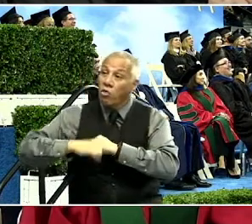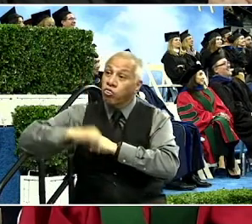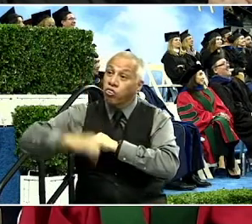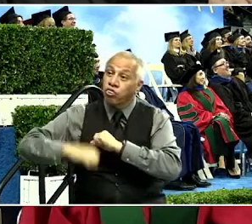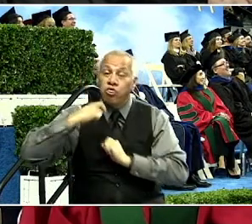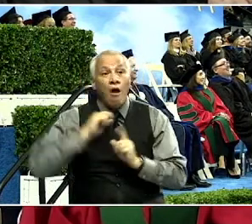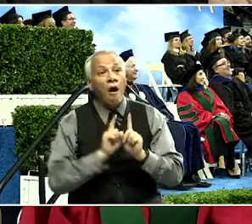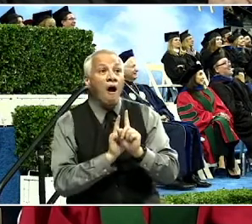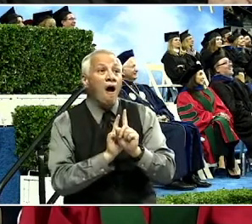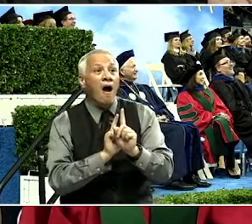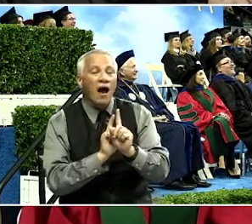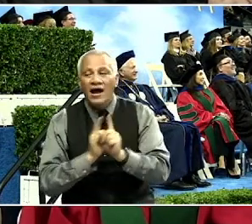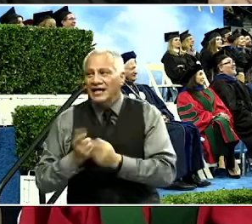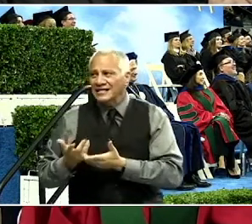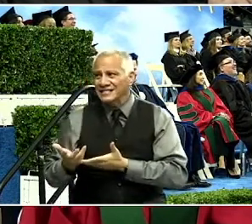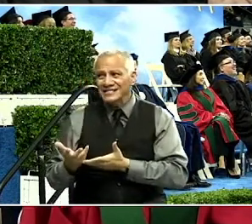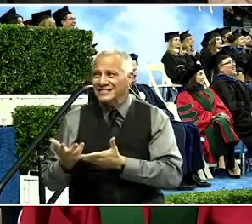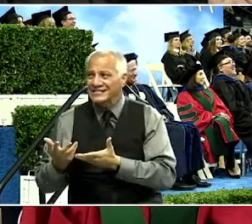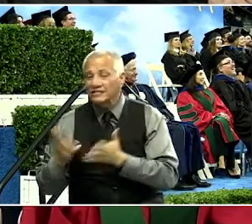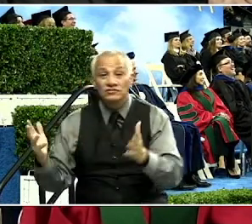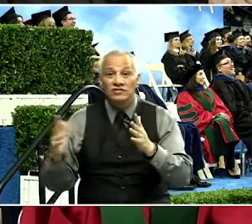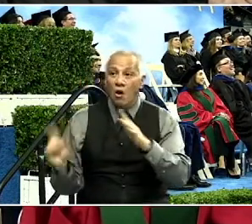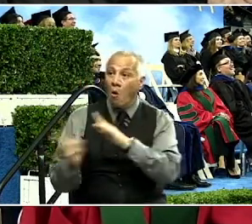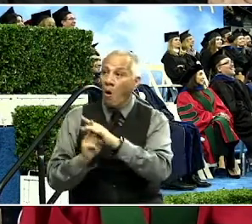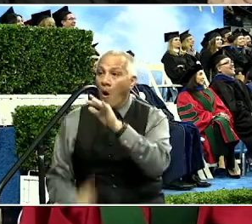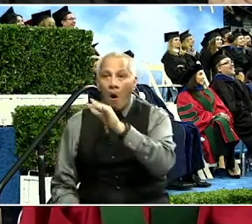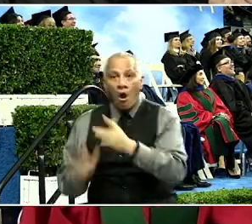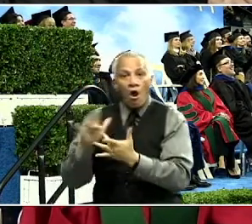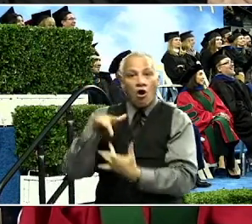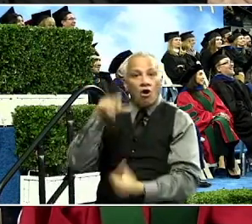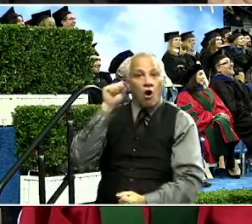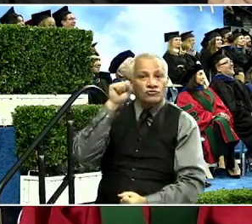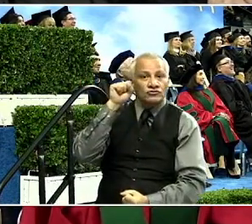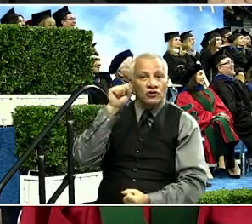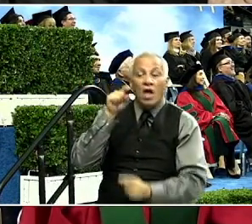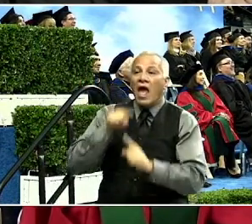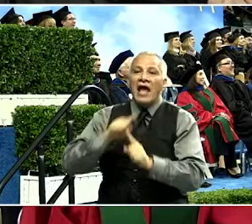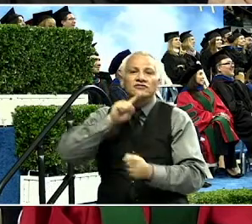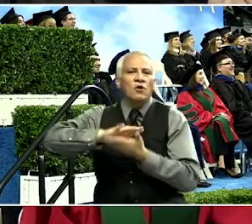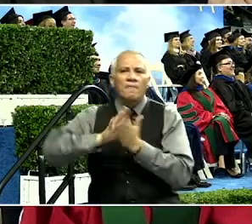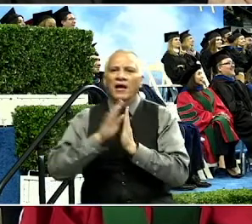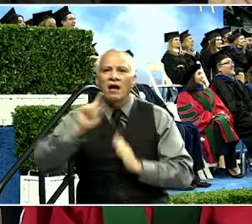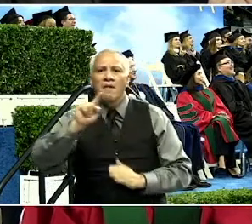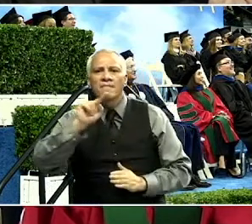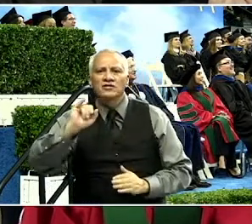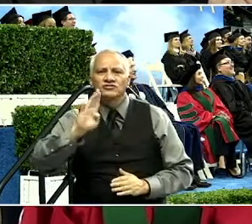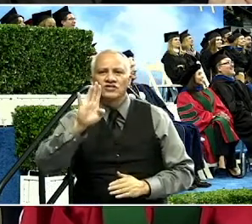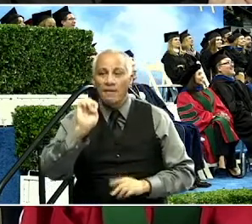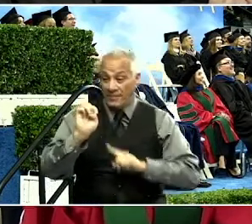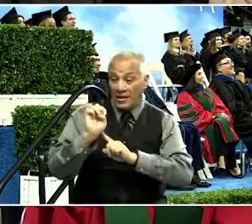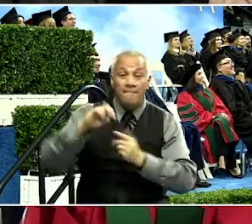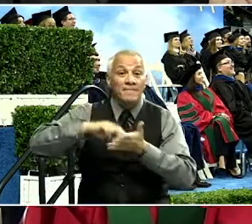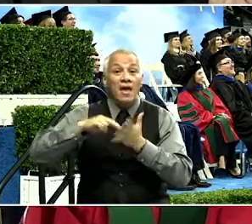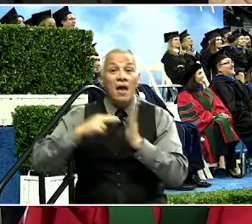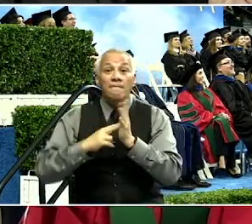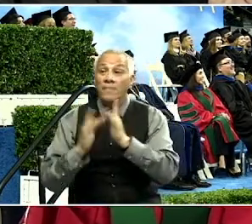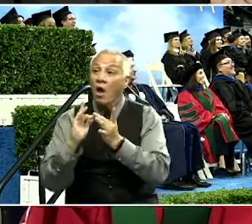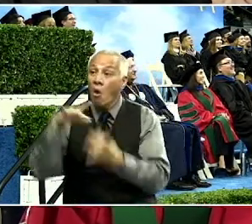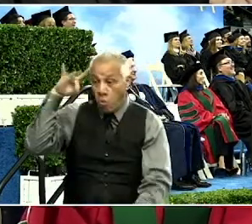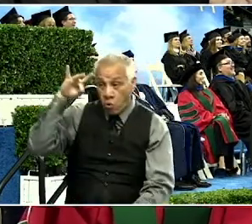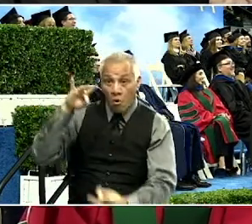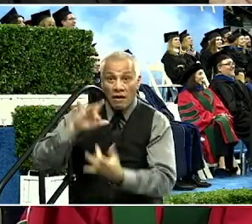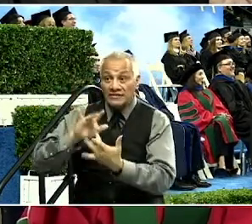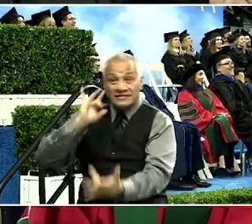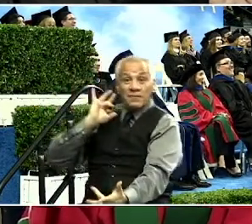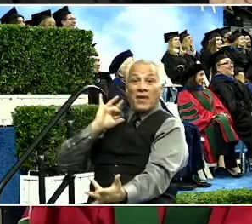them along, don't ghost them. Certainly don't zombie them. That's when you ghost them and then months later you come back from the